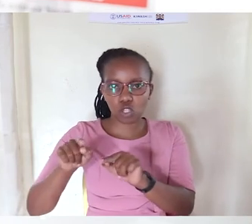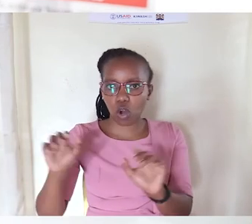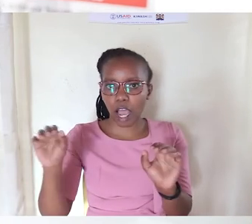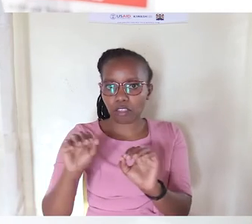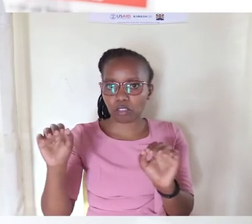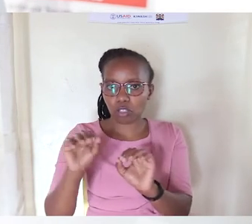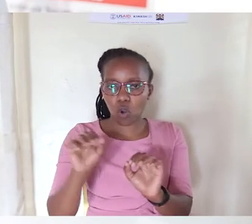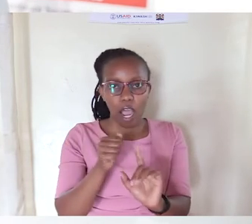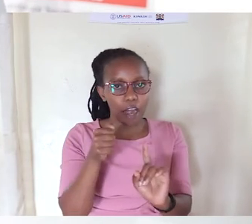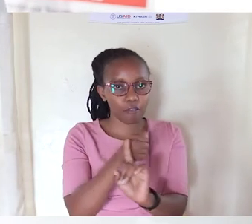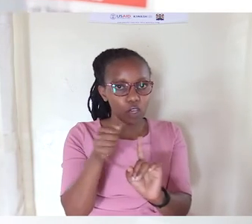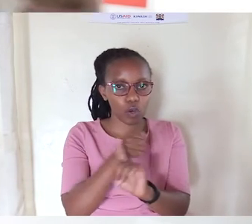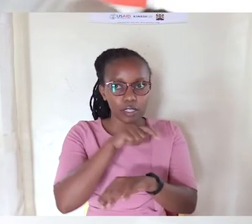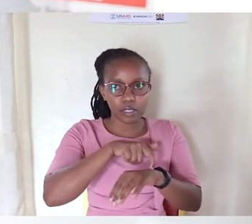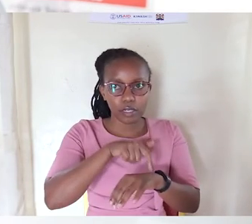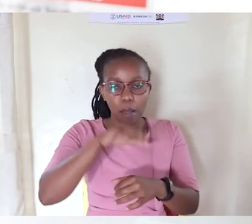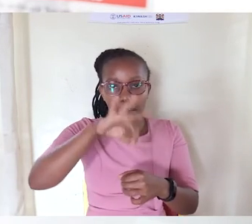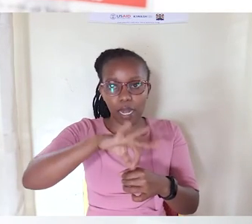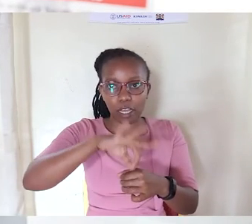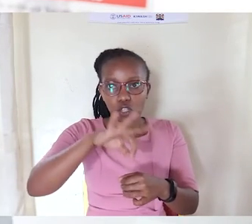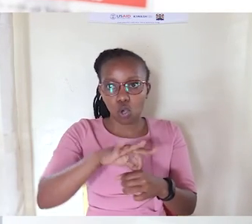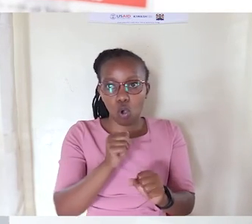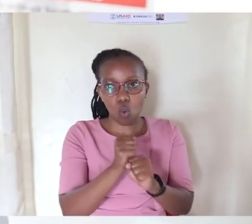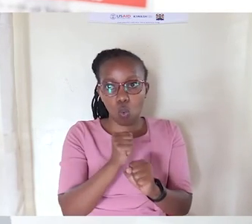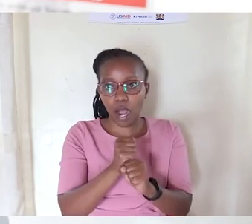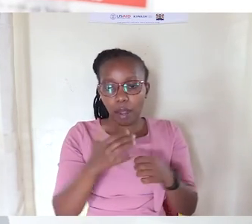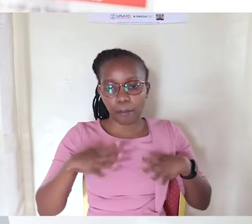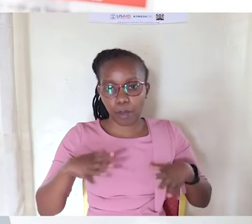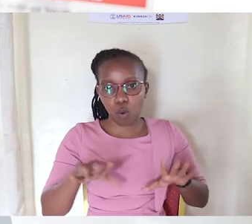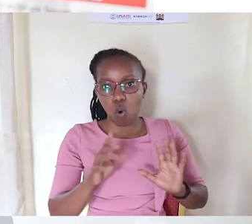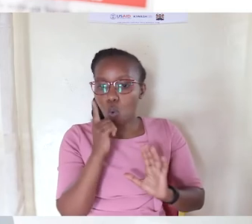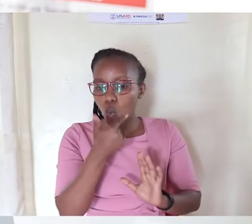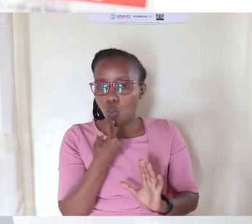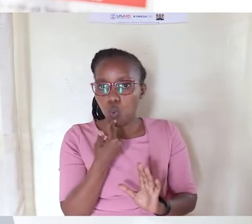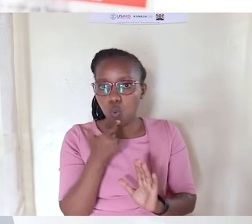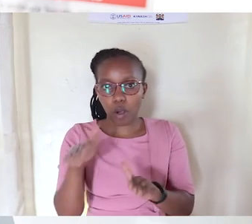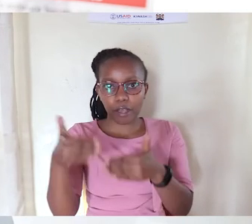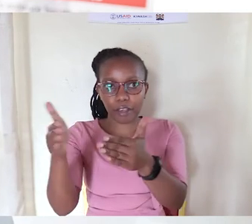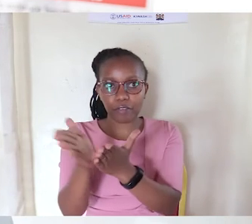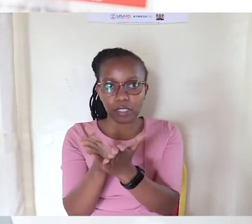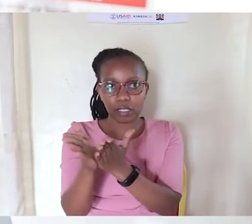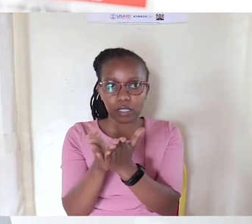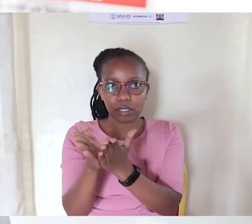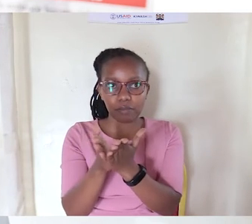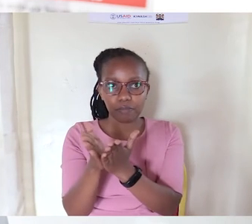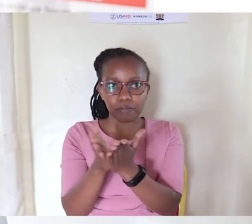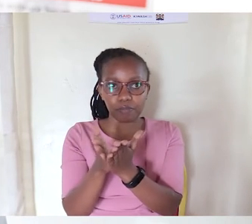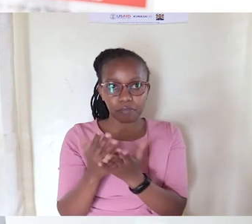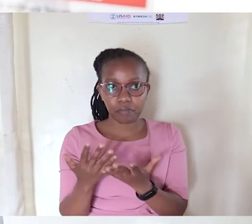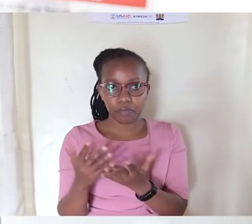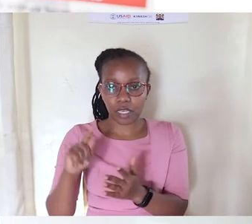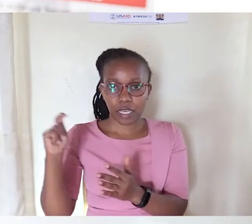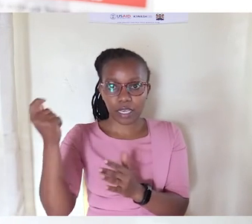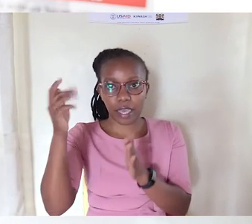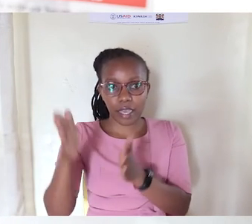and violence in elections. So we work with the people that offer these services. So Kenyans, you're going to be